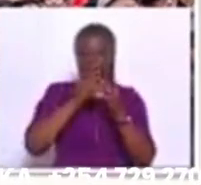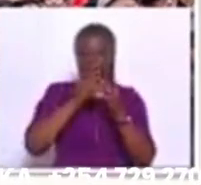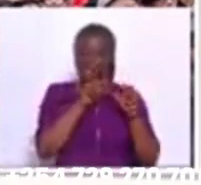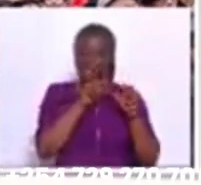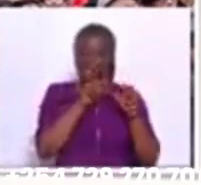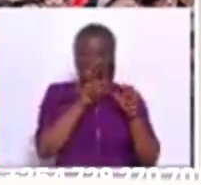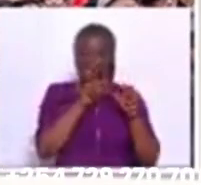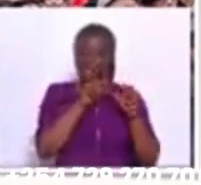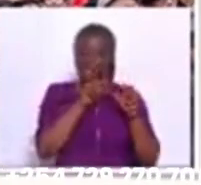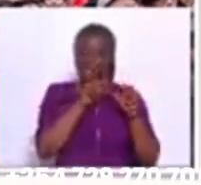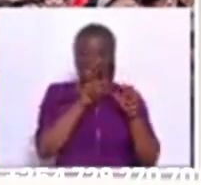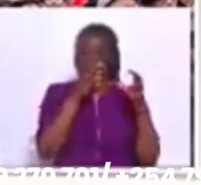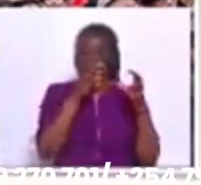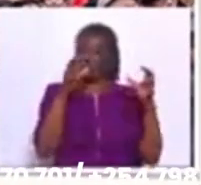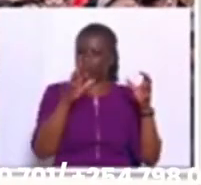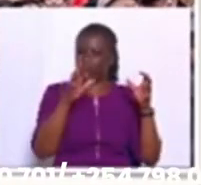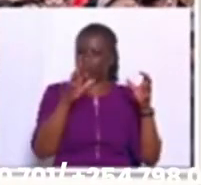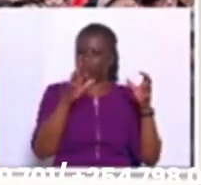large that over